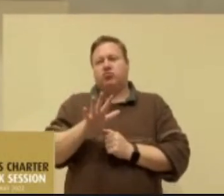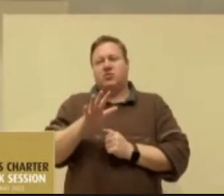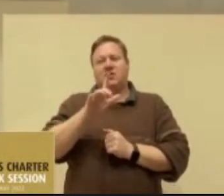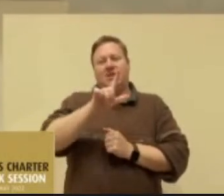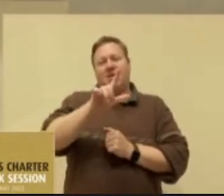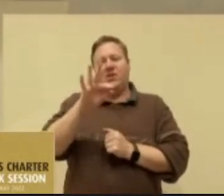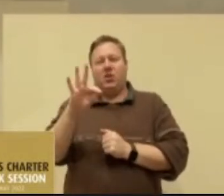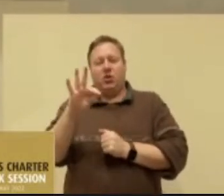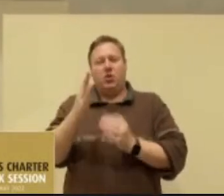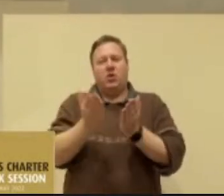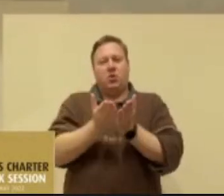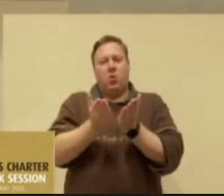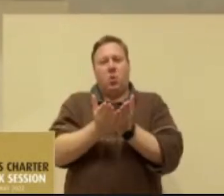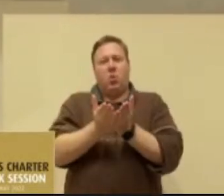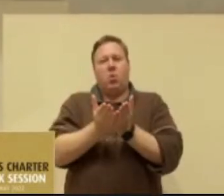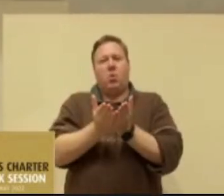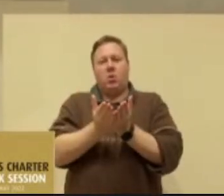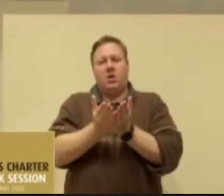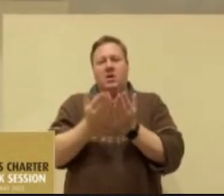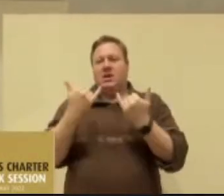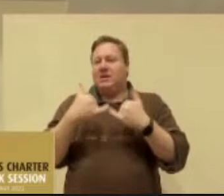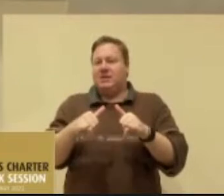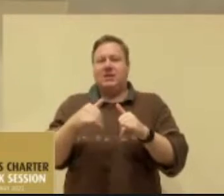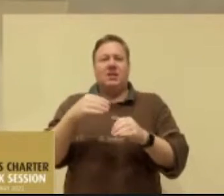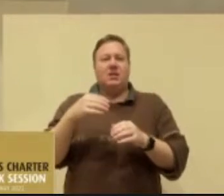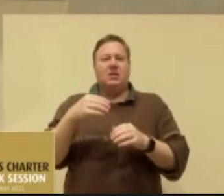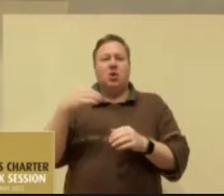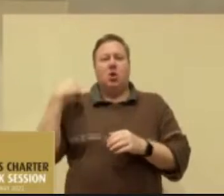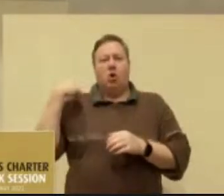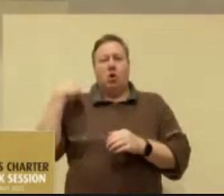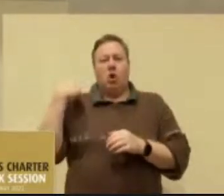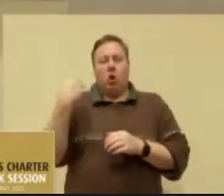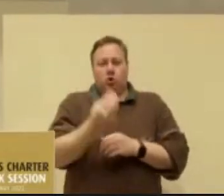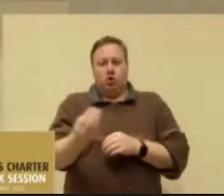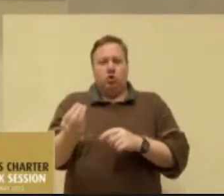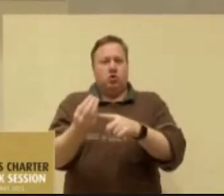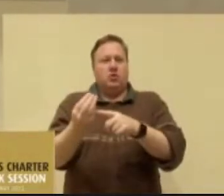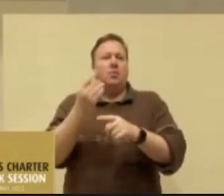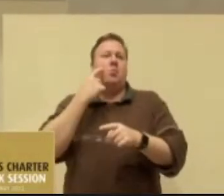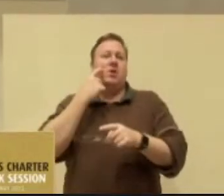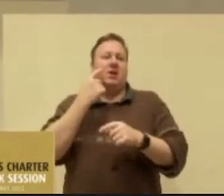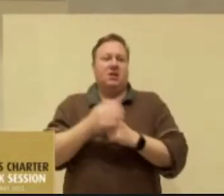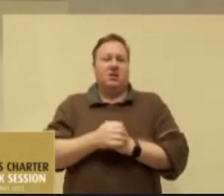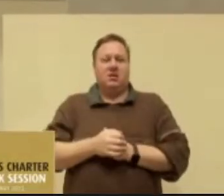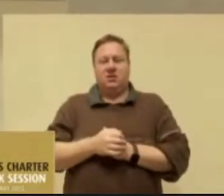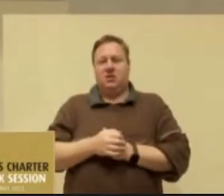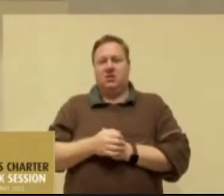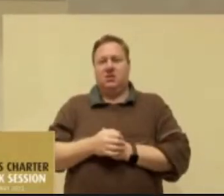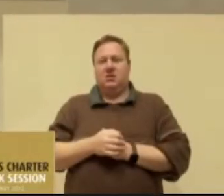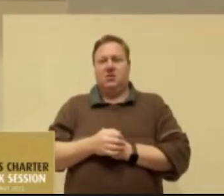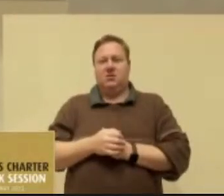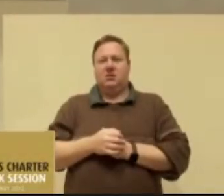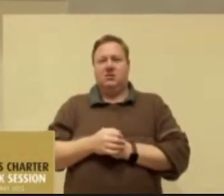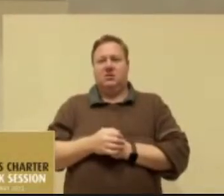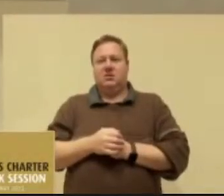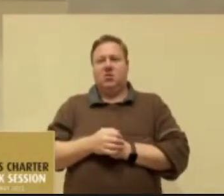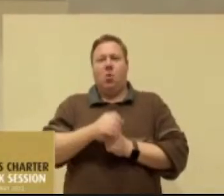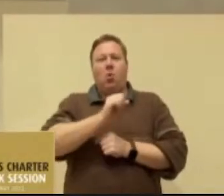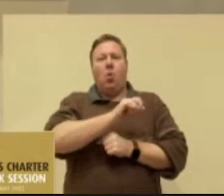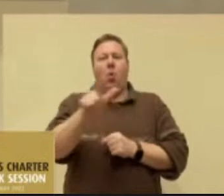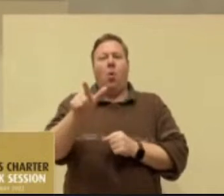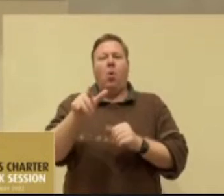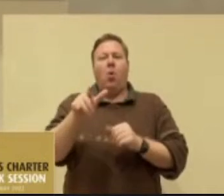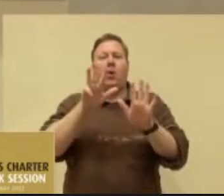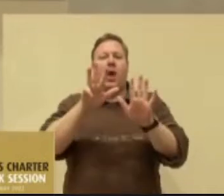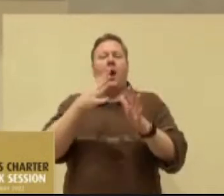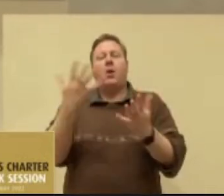schools that still had learners who were pregnant none less than ten less than nine all of them had more